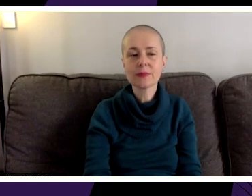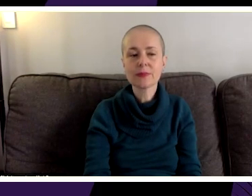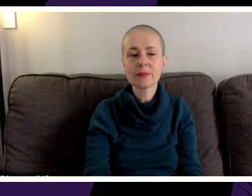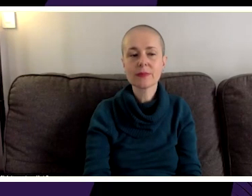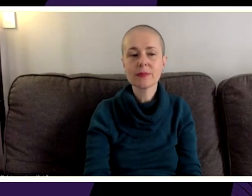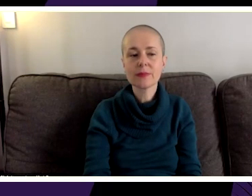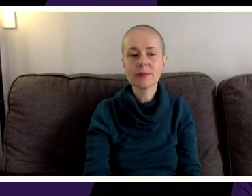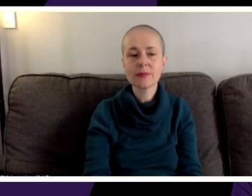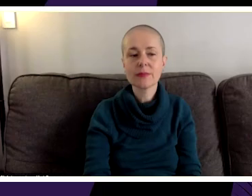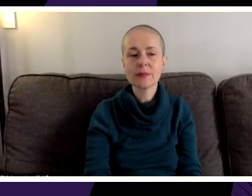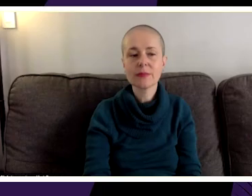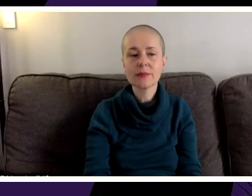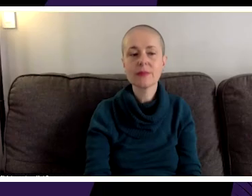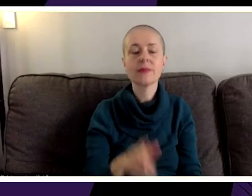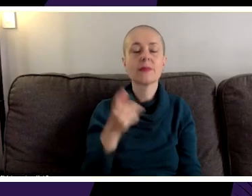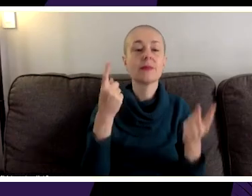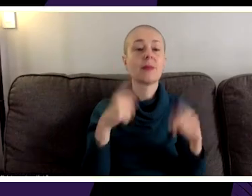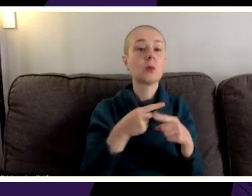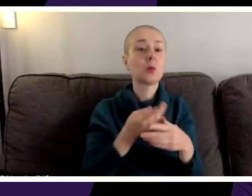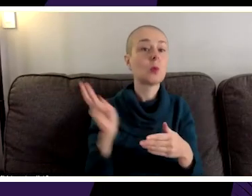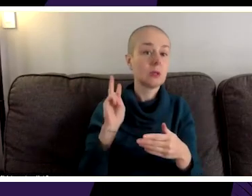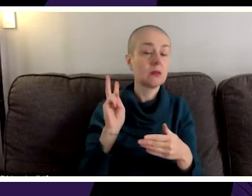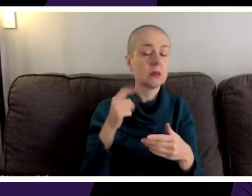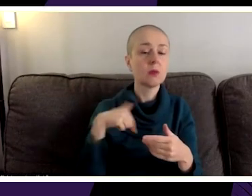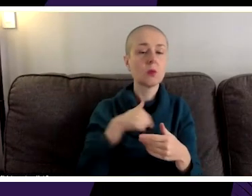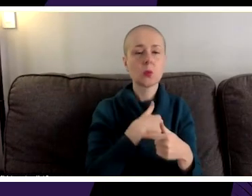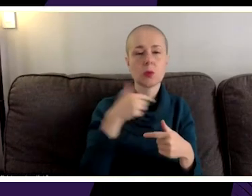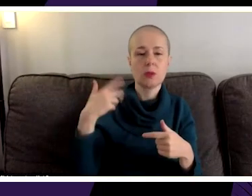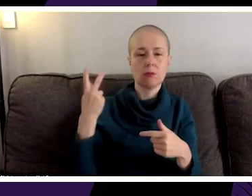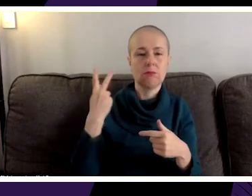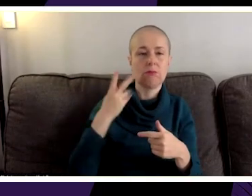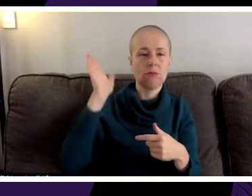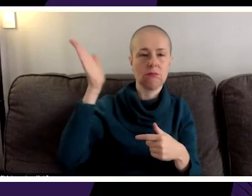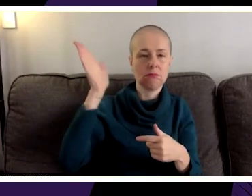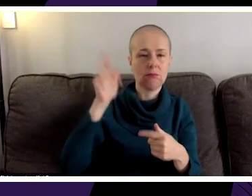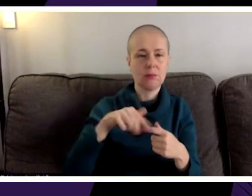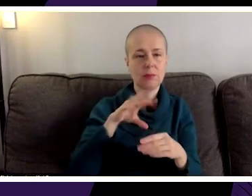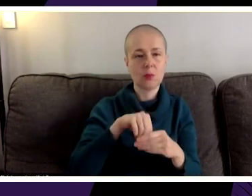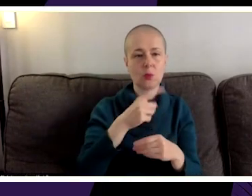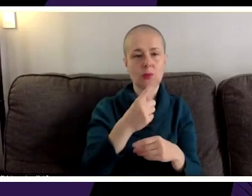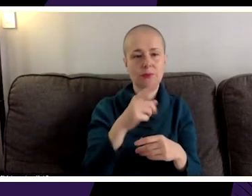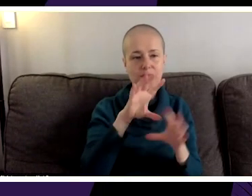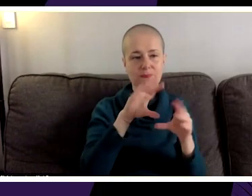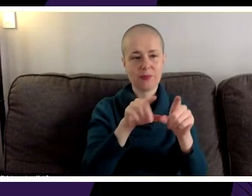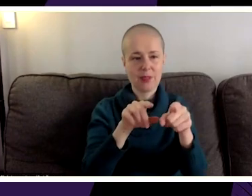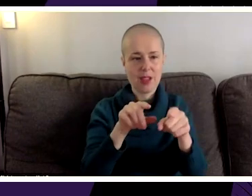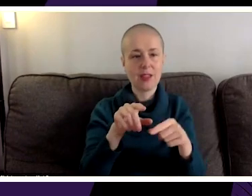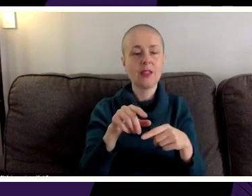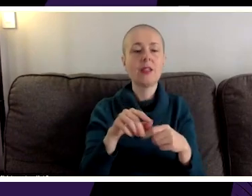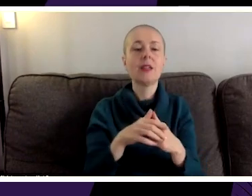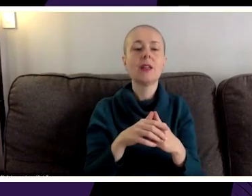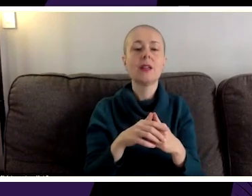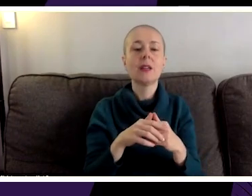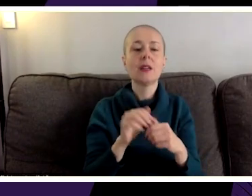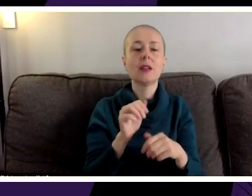2 weeks ago, we presented the project as a part of Node 1, organized by Processing Foundation,